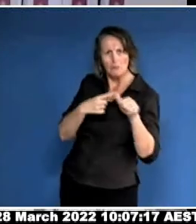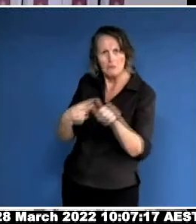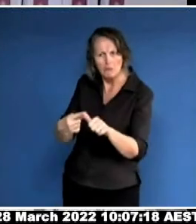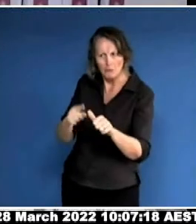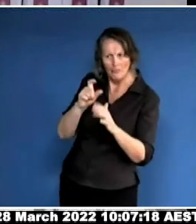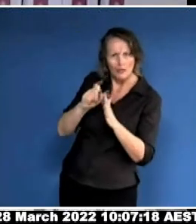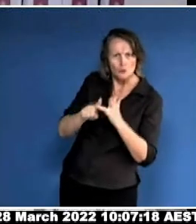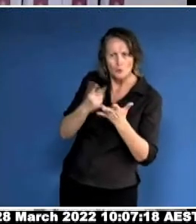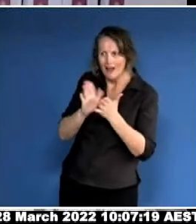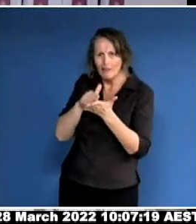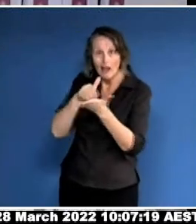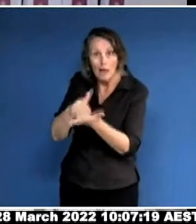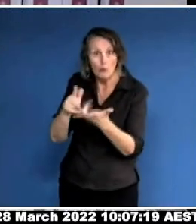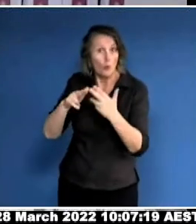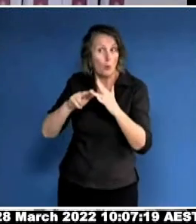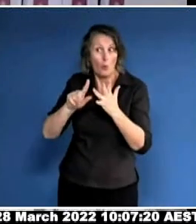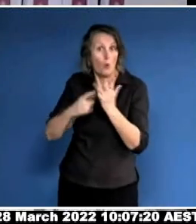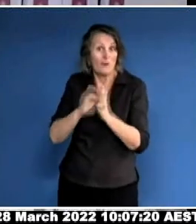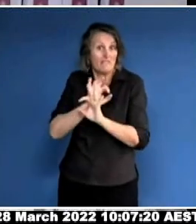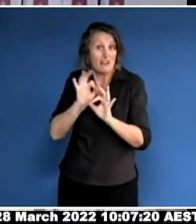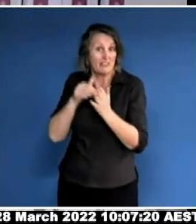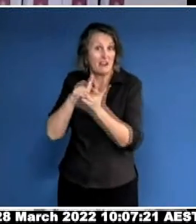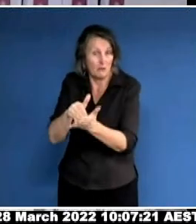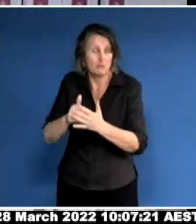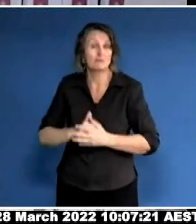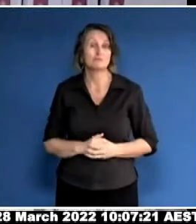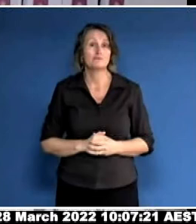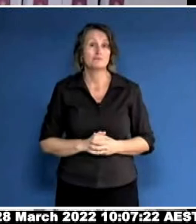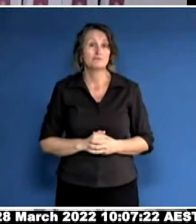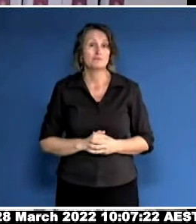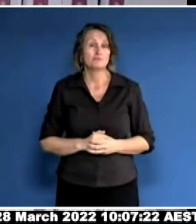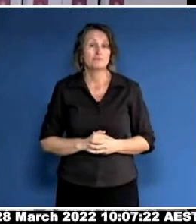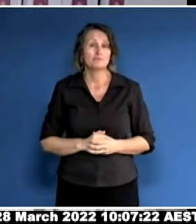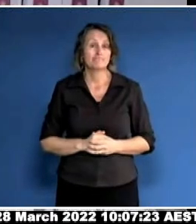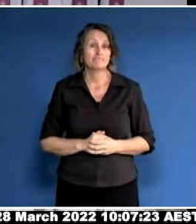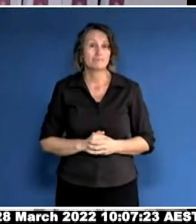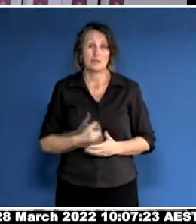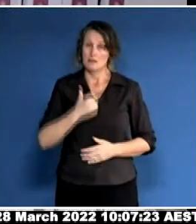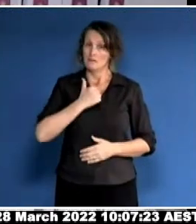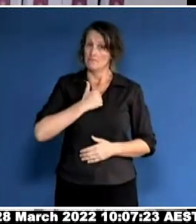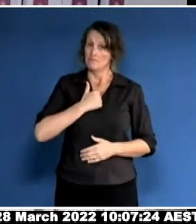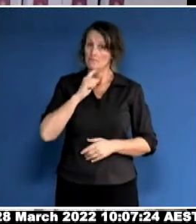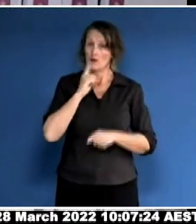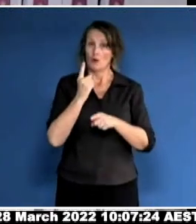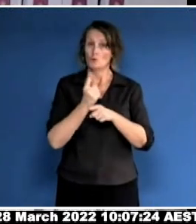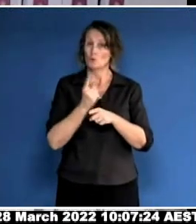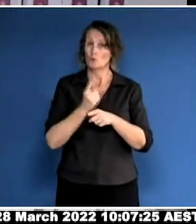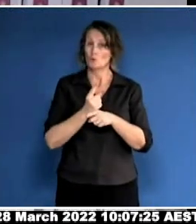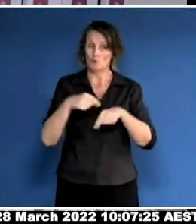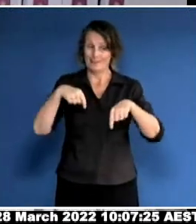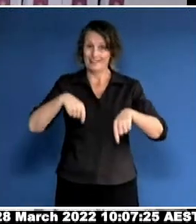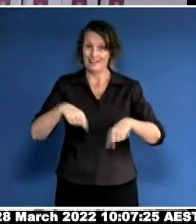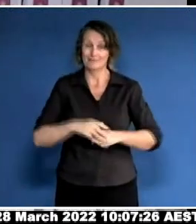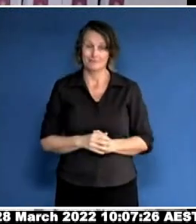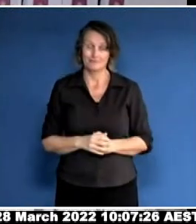provide details in her opening, which she will give shortly. In my opening remarks at the first part of Public